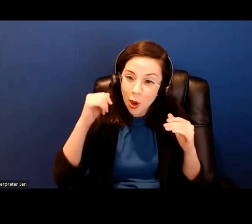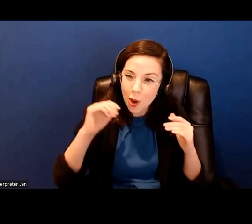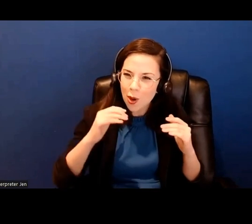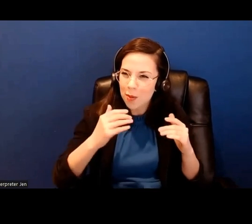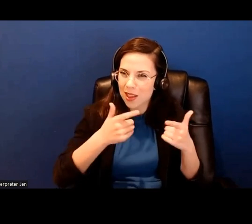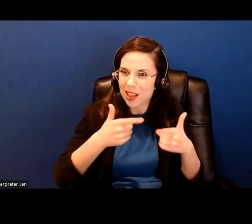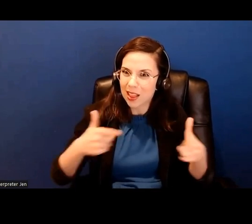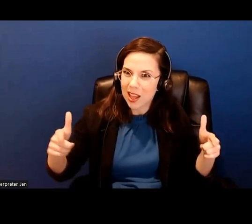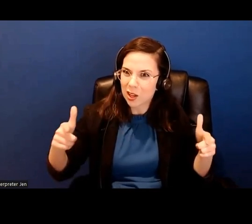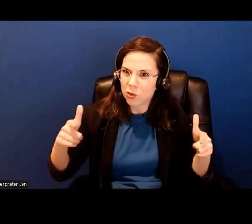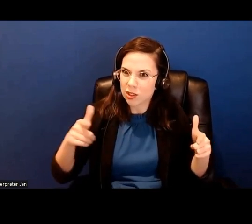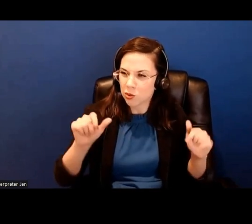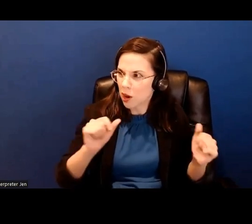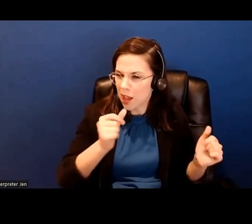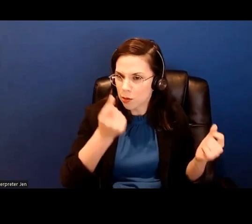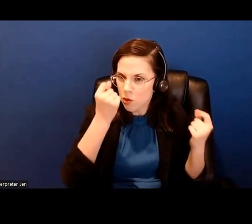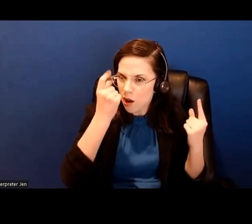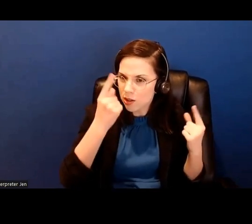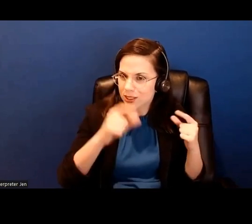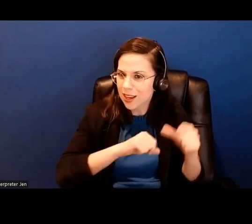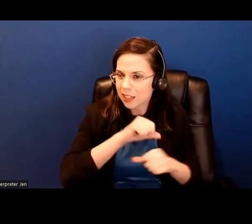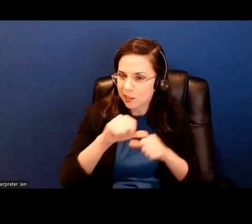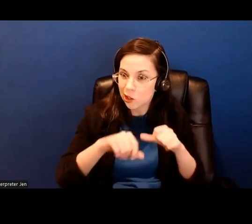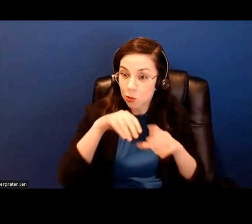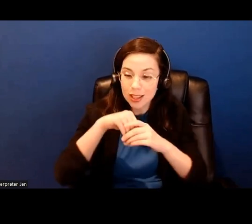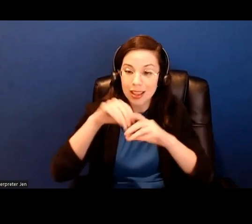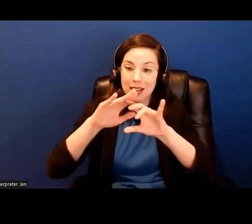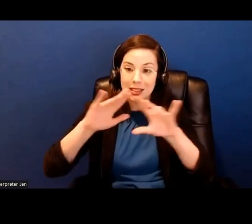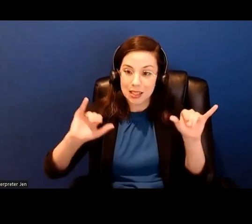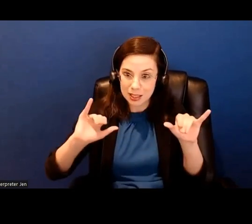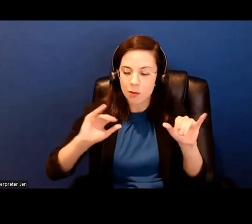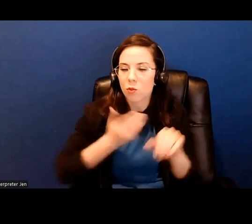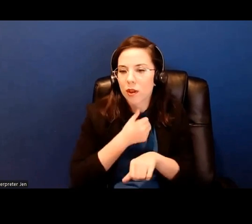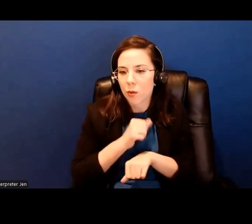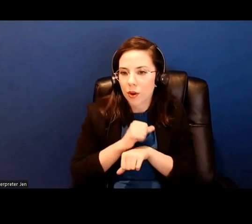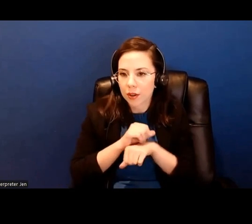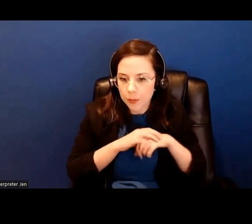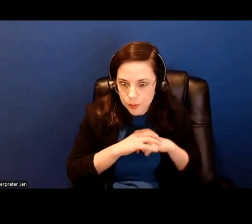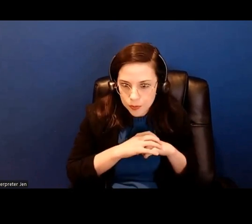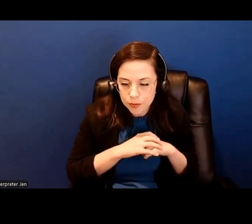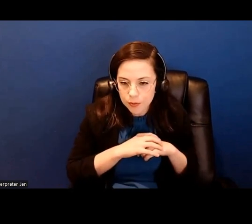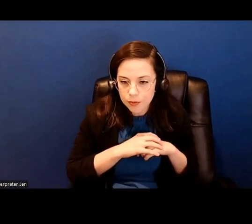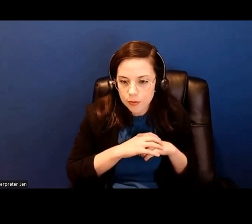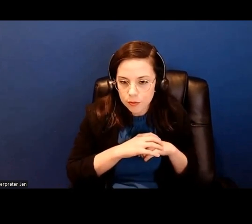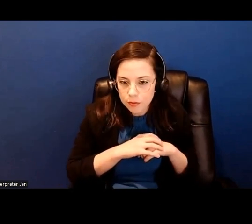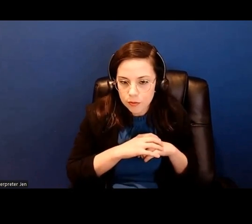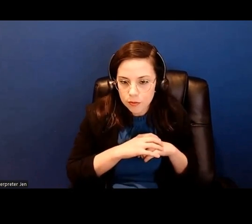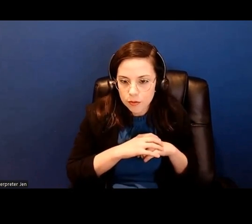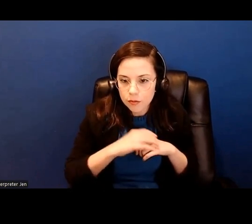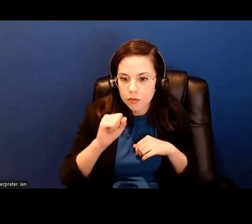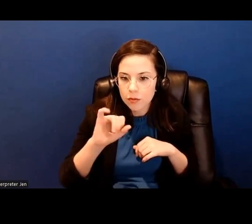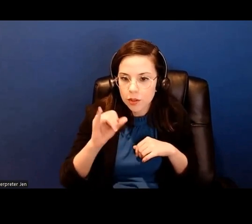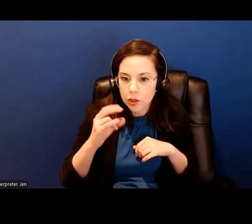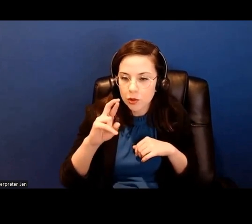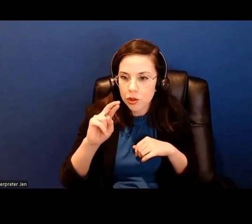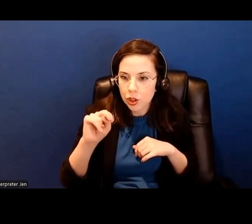our system in regard to the work that we do. And we have I should say as well, we have a very close and deep relationship with Sojourner Family Peace